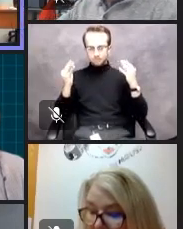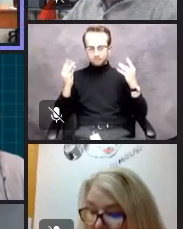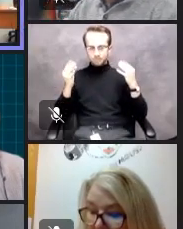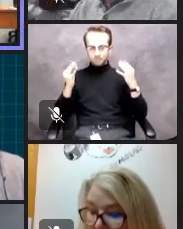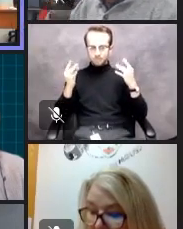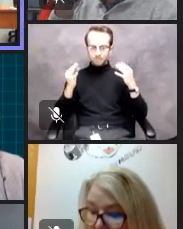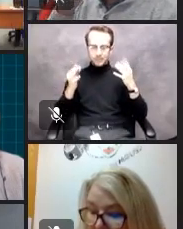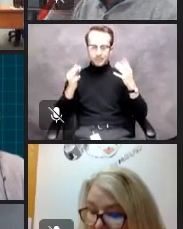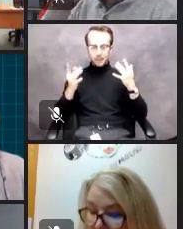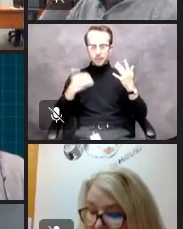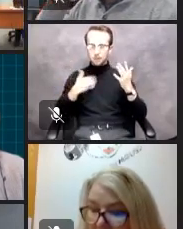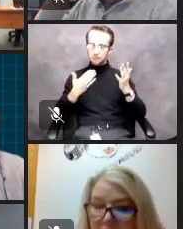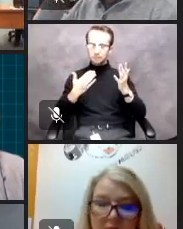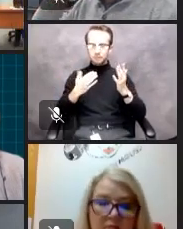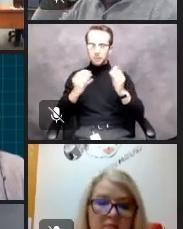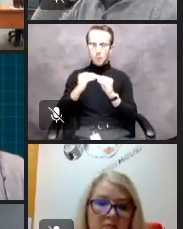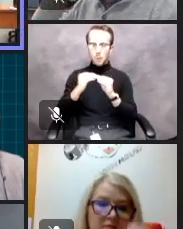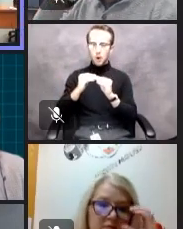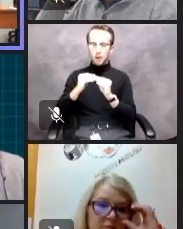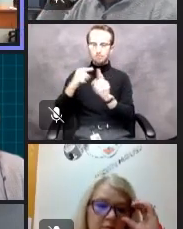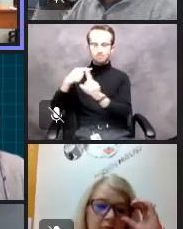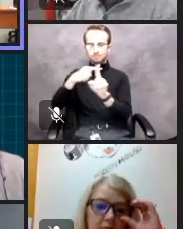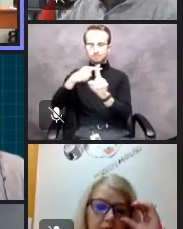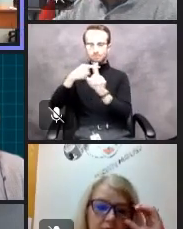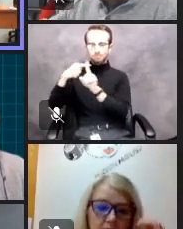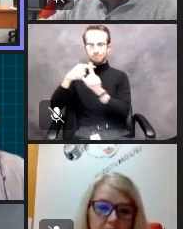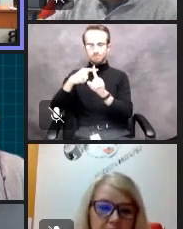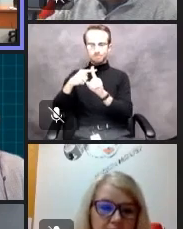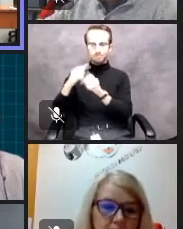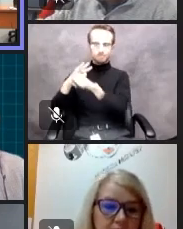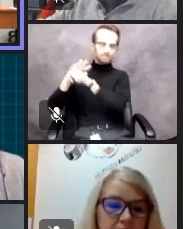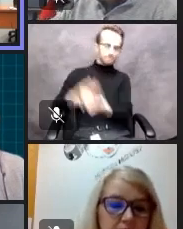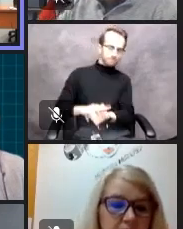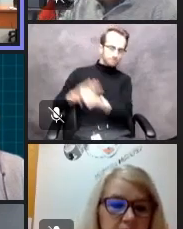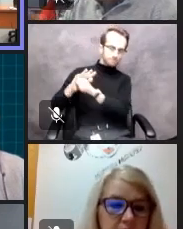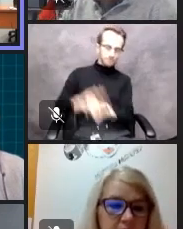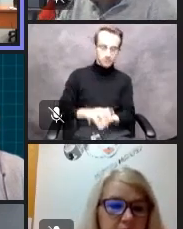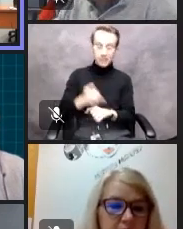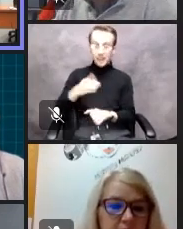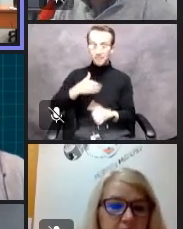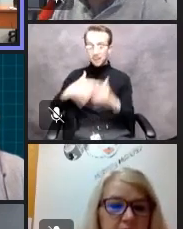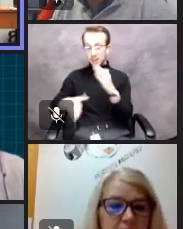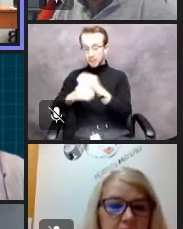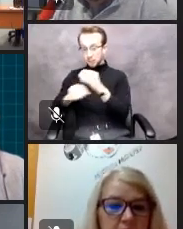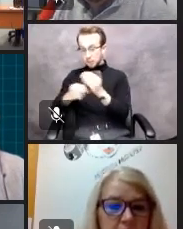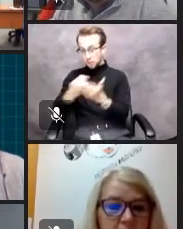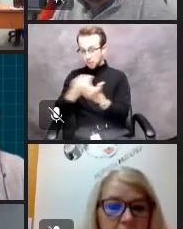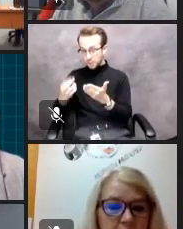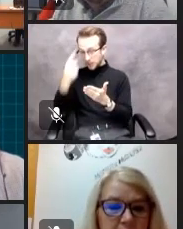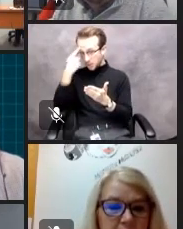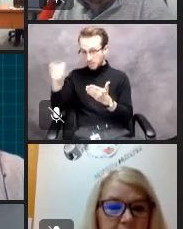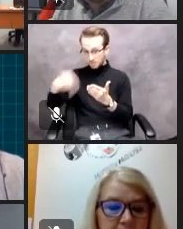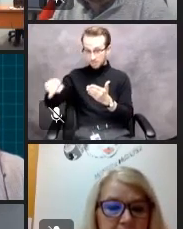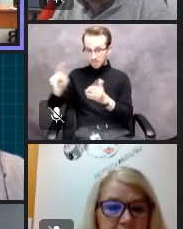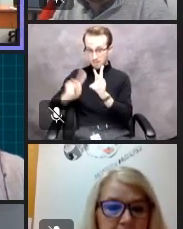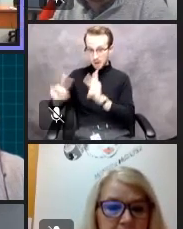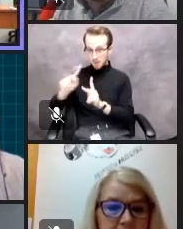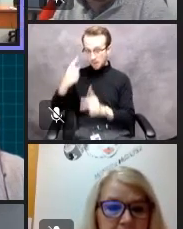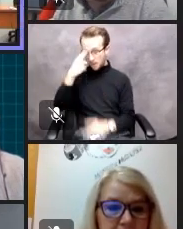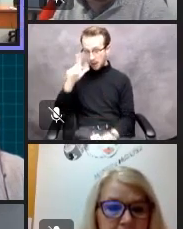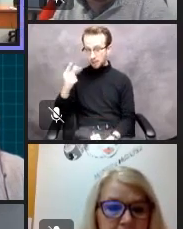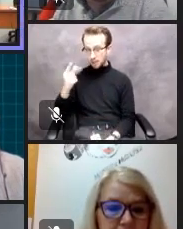intense targeting, will there be some type of additional resources that will be provided in the LGBT toolkit